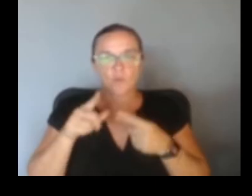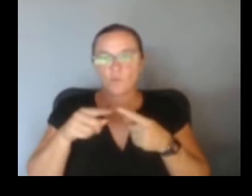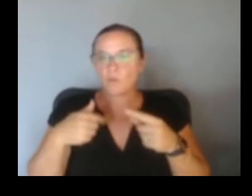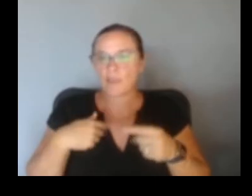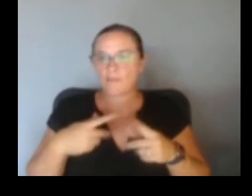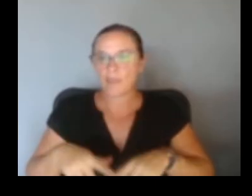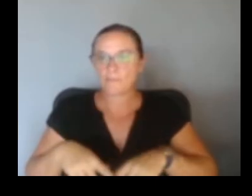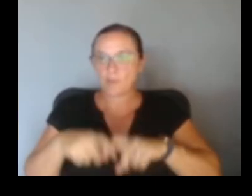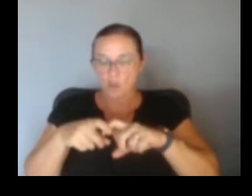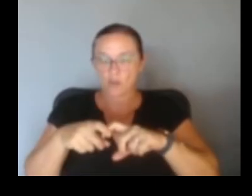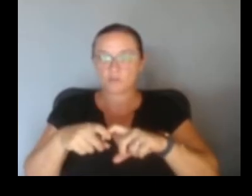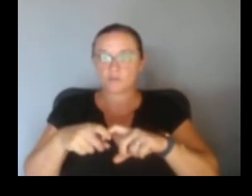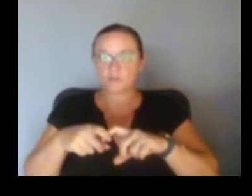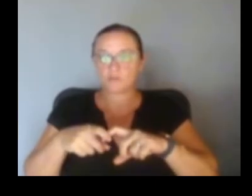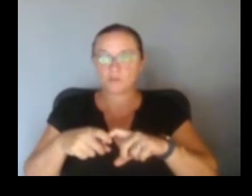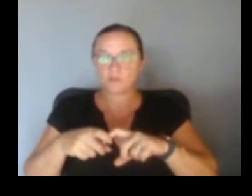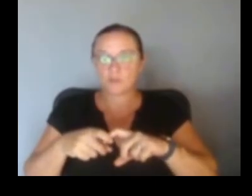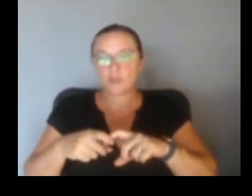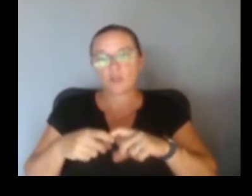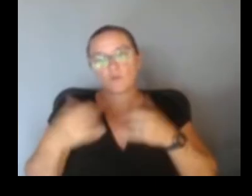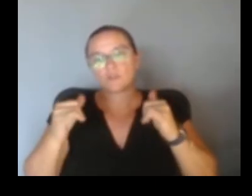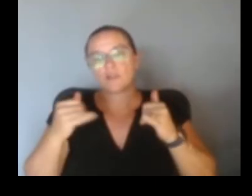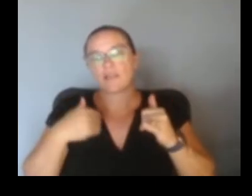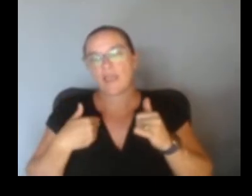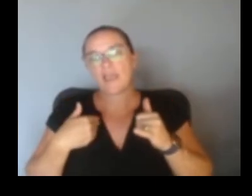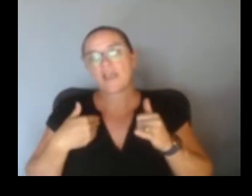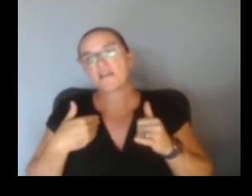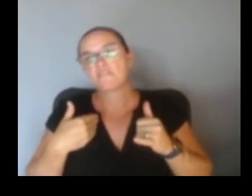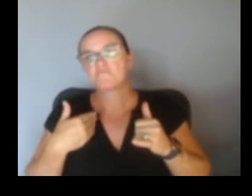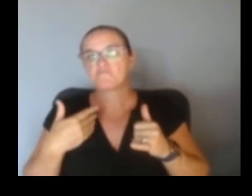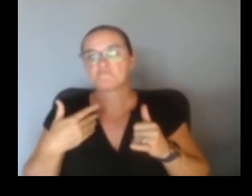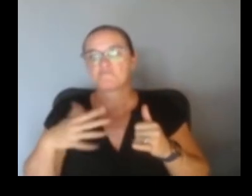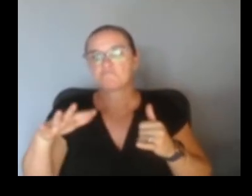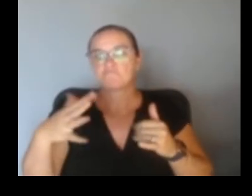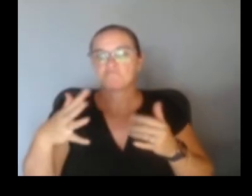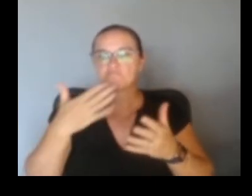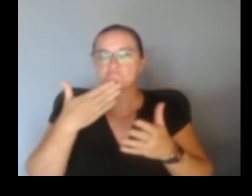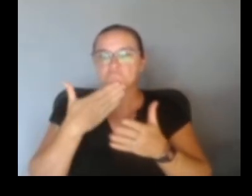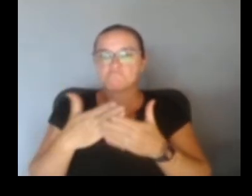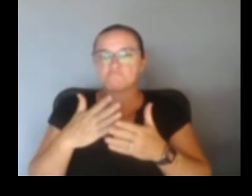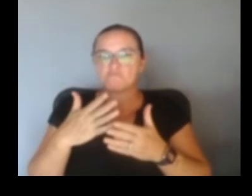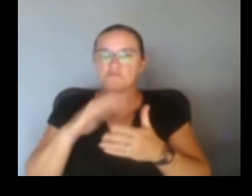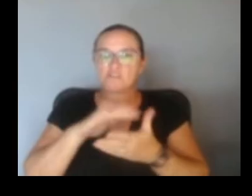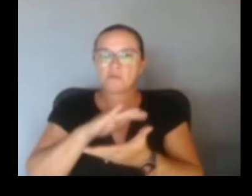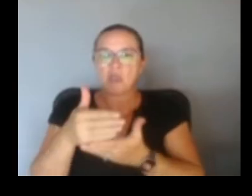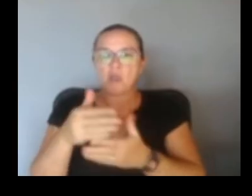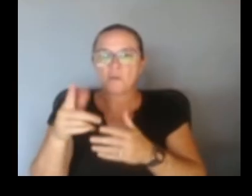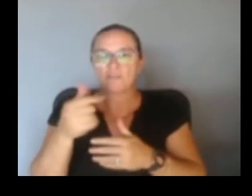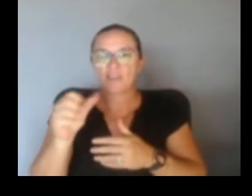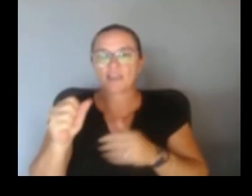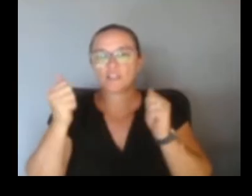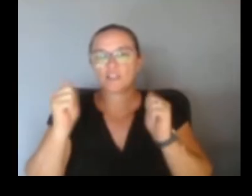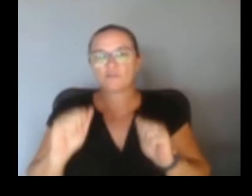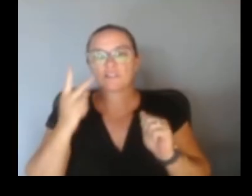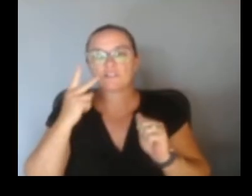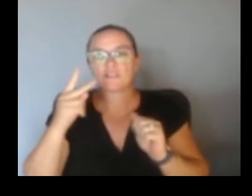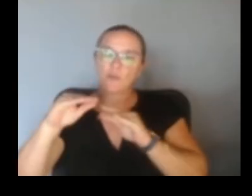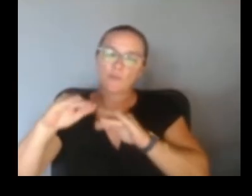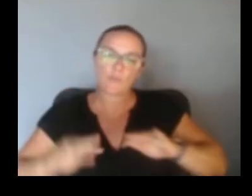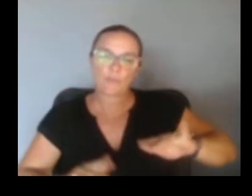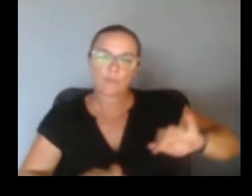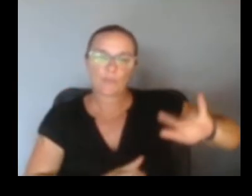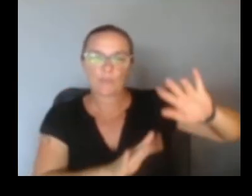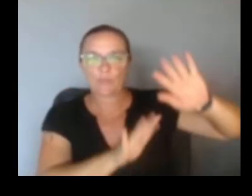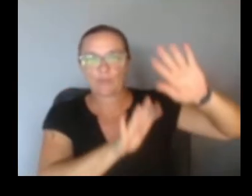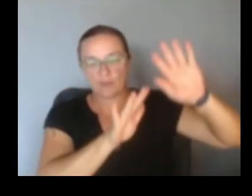are putting out a decent amount of gas from the volcanic summit. And sometimes this wraps around to the Kona coast, and so you sometimes see these elevated values on the